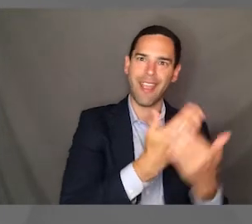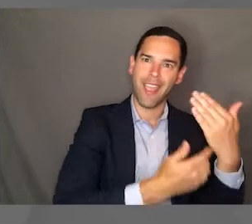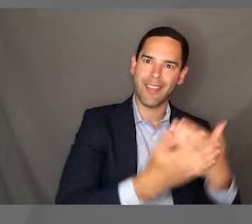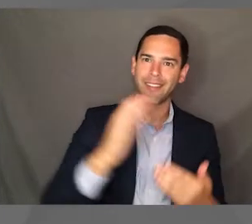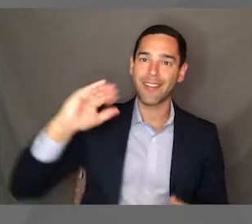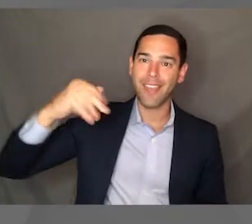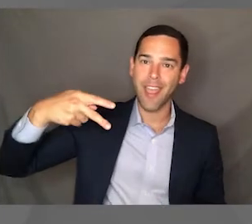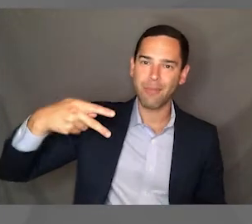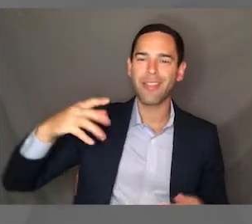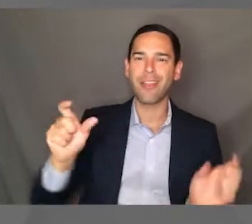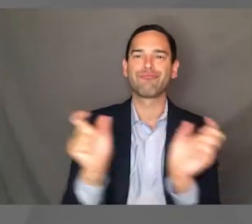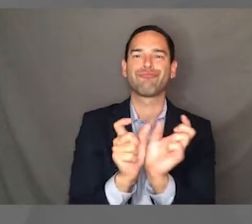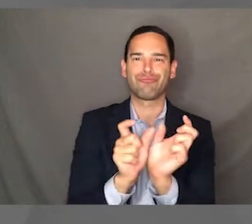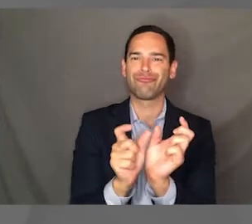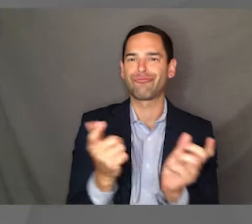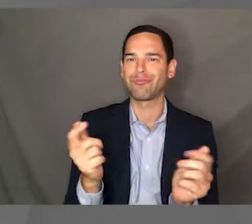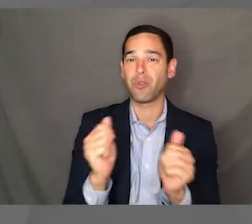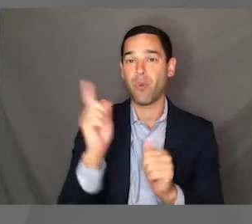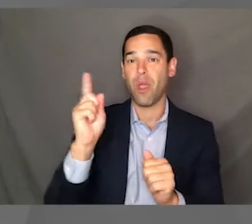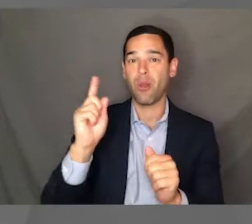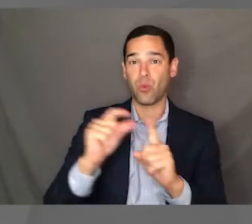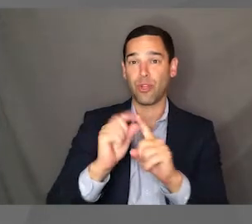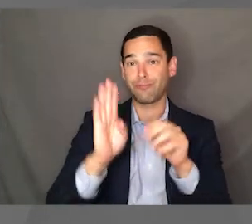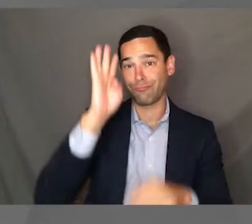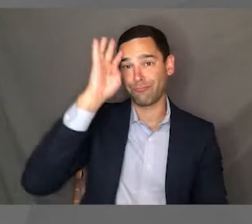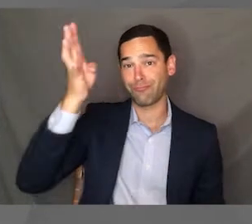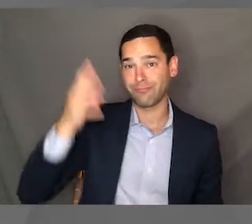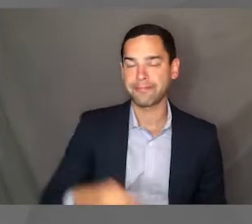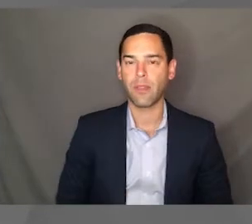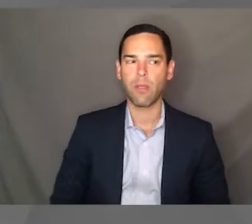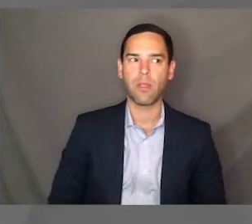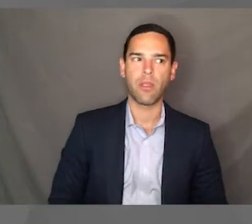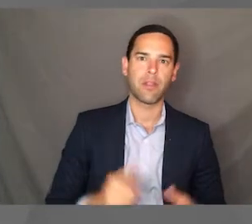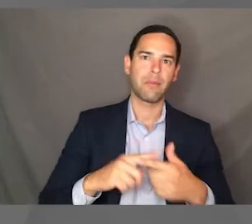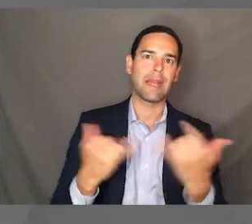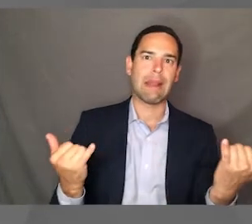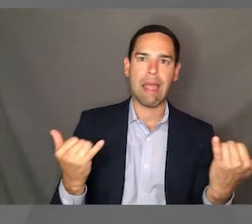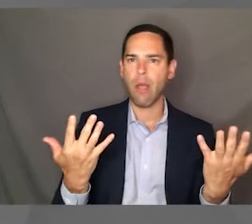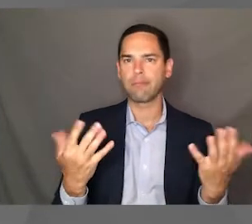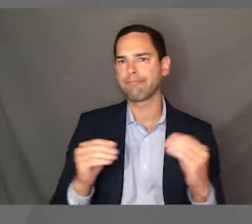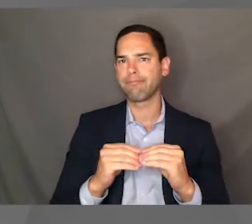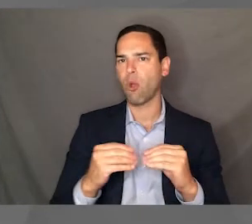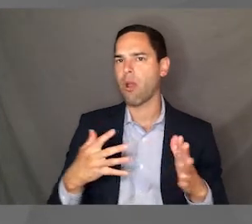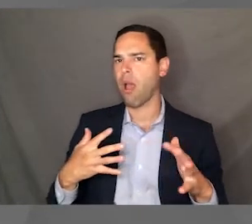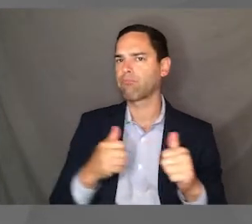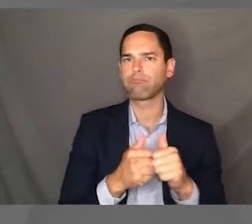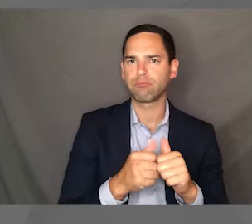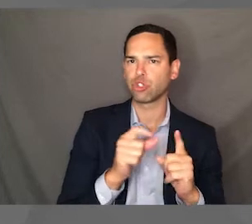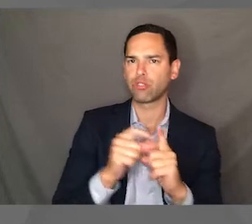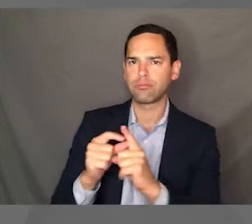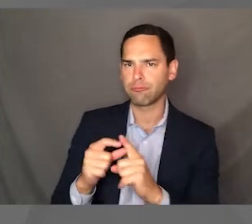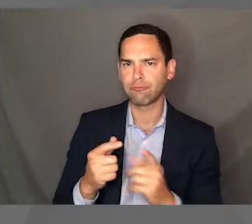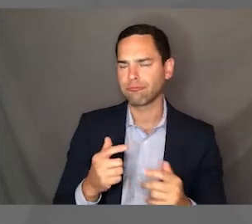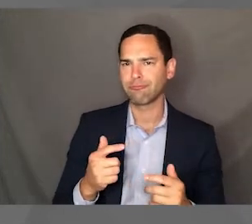those terms, those outdated terms, have a historic meaning to